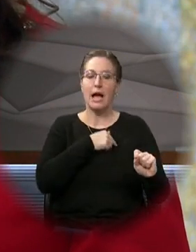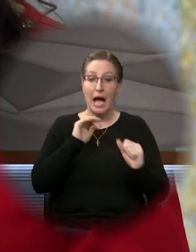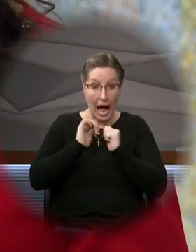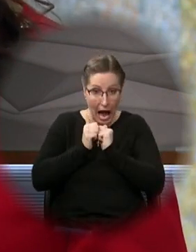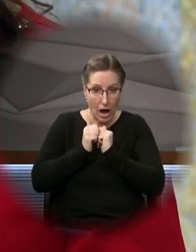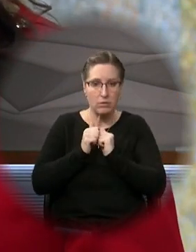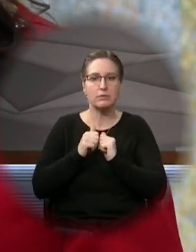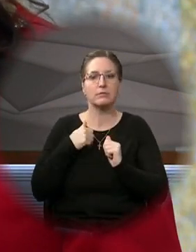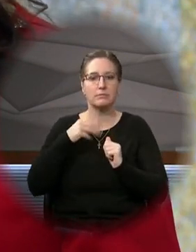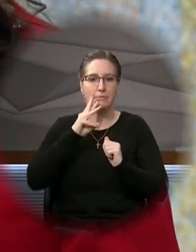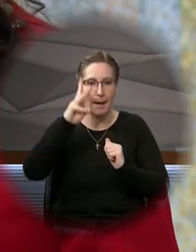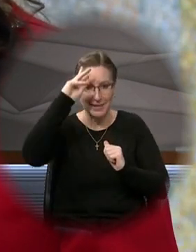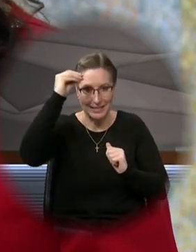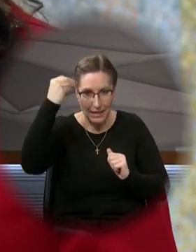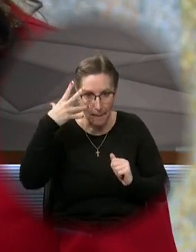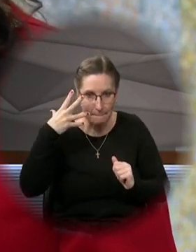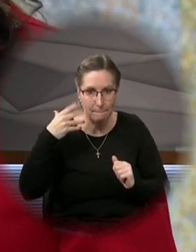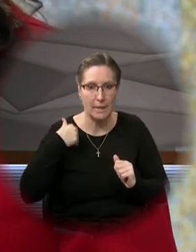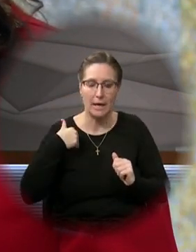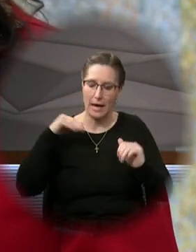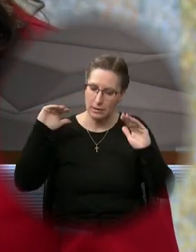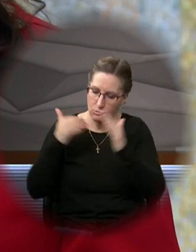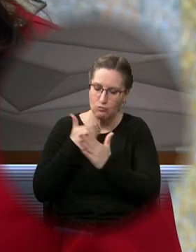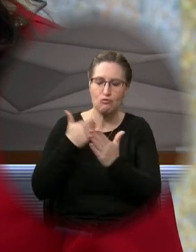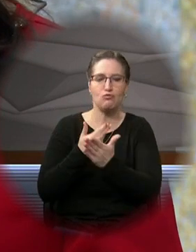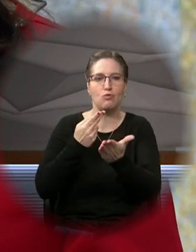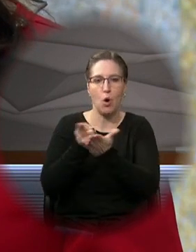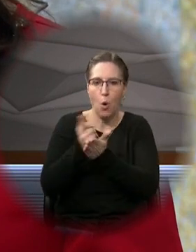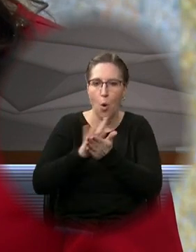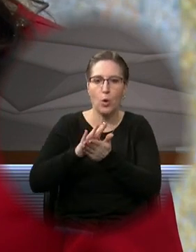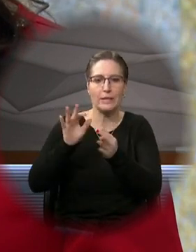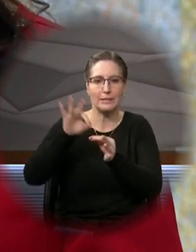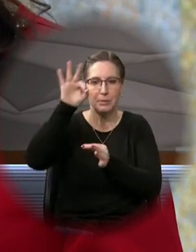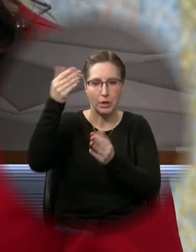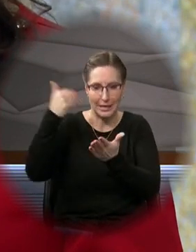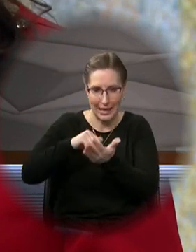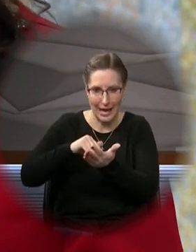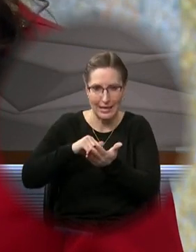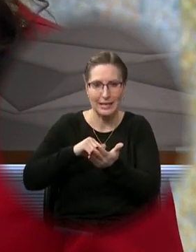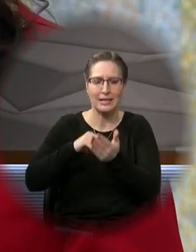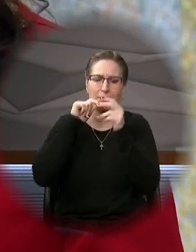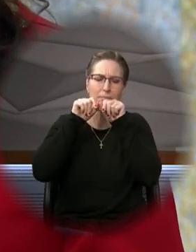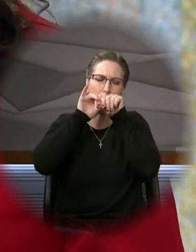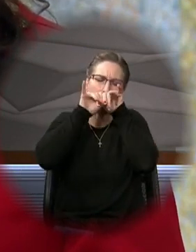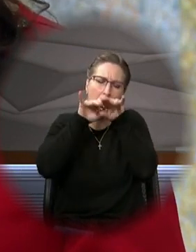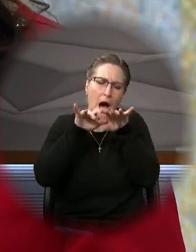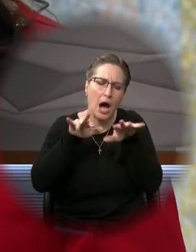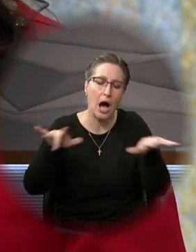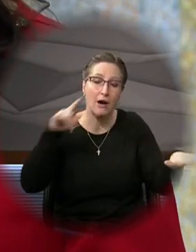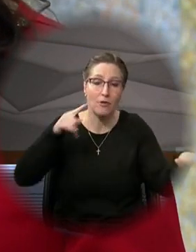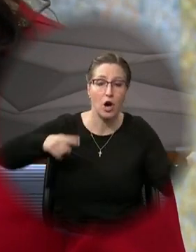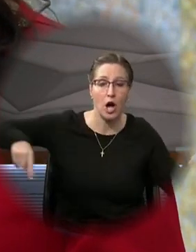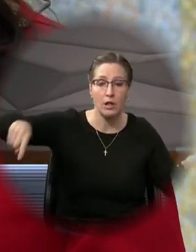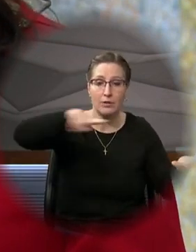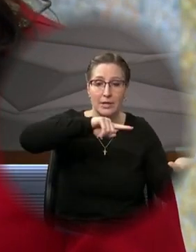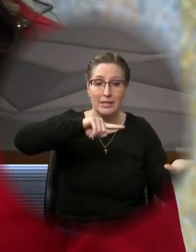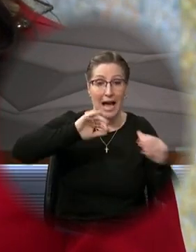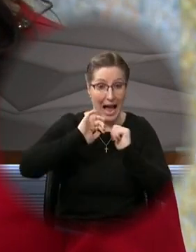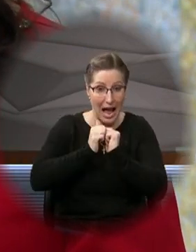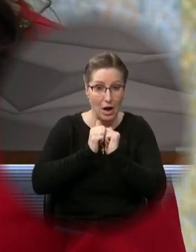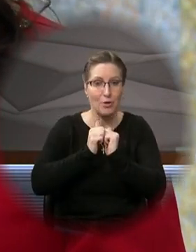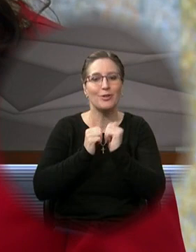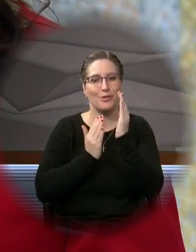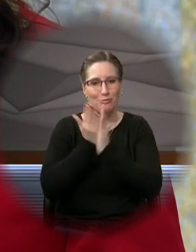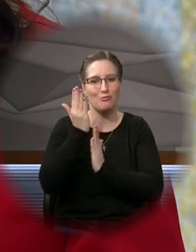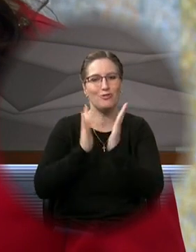rebirth and renewal by the Holy Spirit, whom he richly poured out on us through Jesus Christ